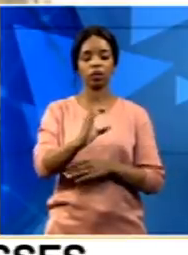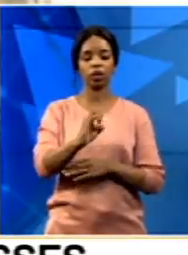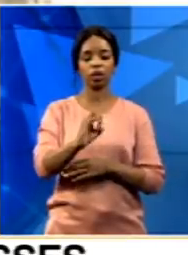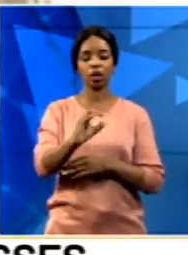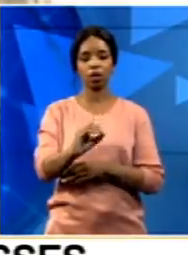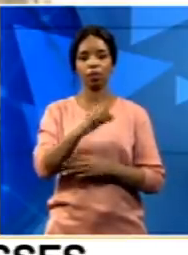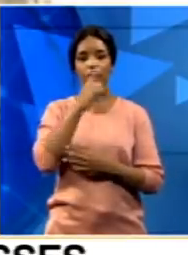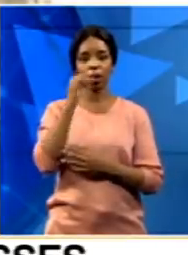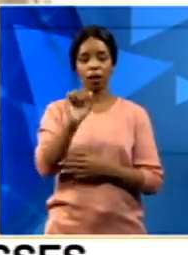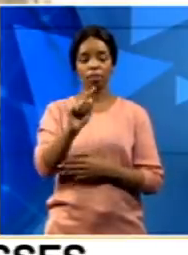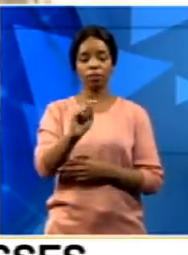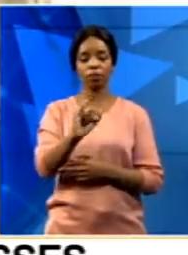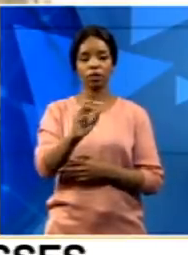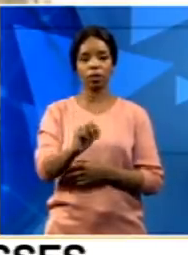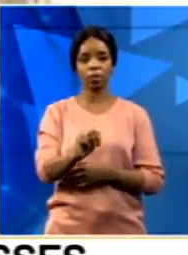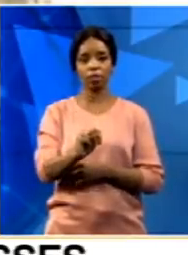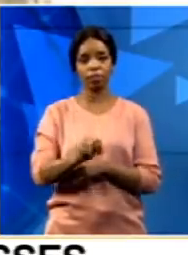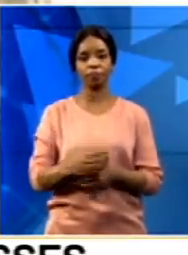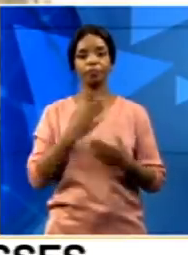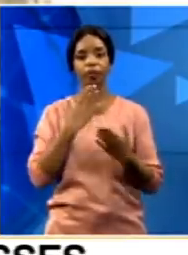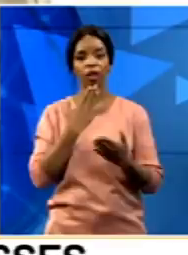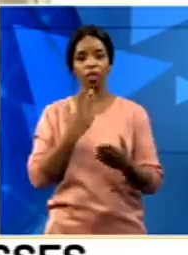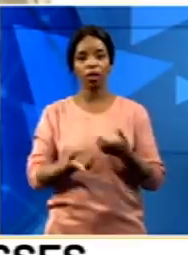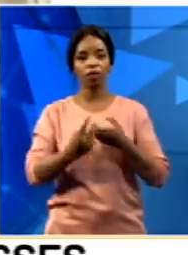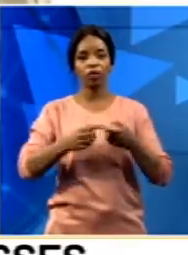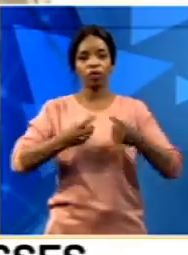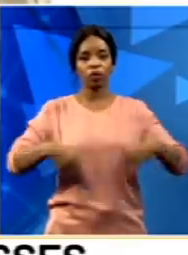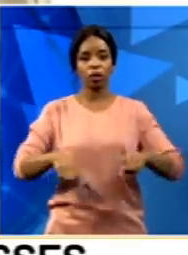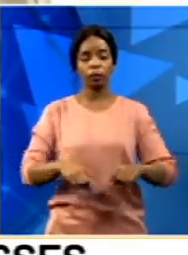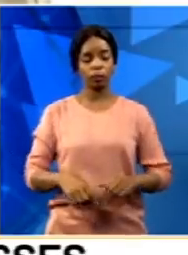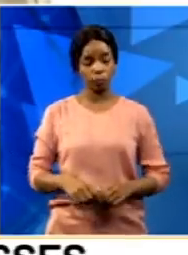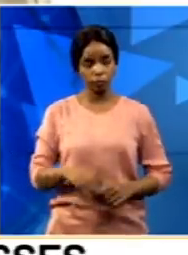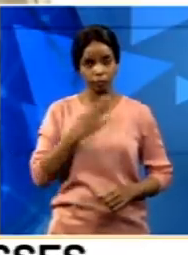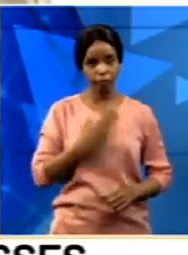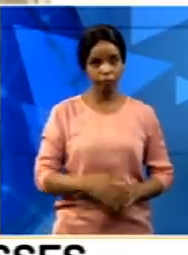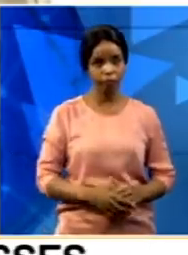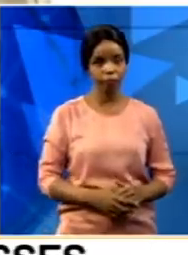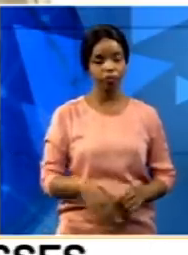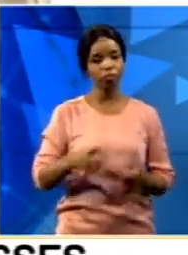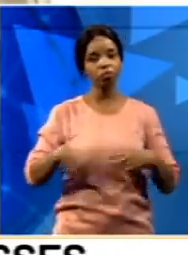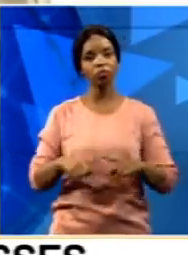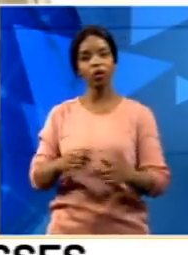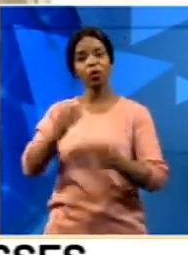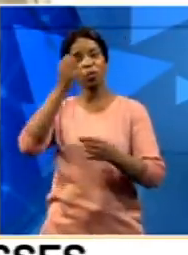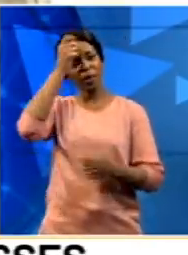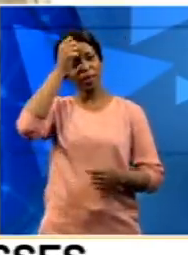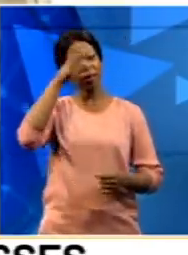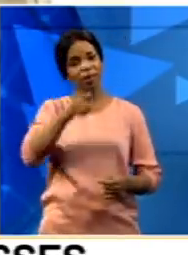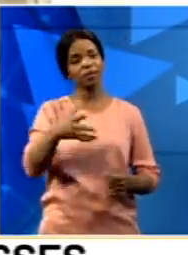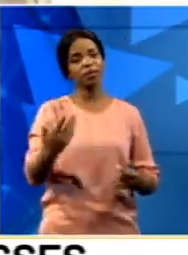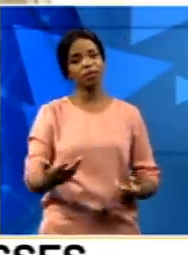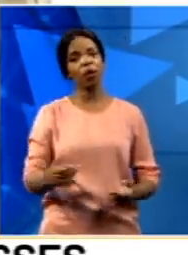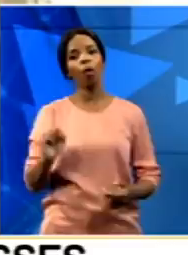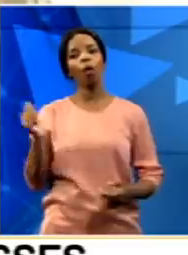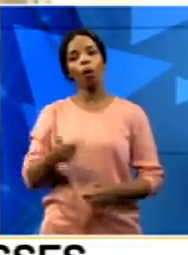being our guest. It's my pleasure. So we understand that the service is for all businesses and not just limited to the